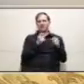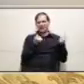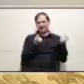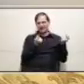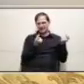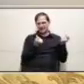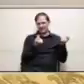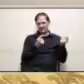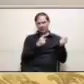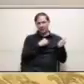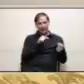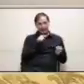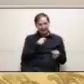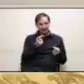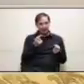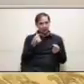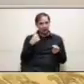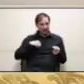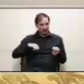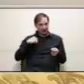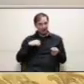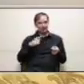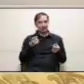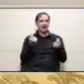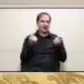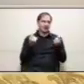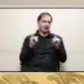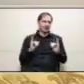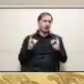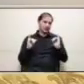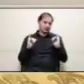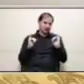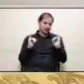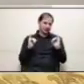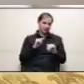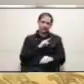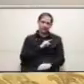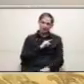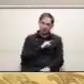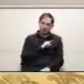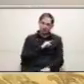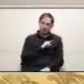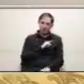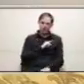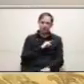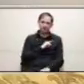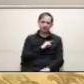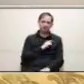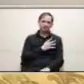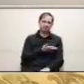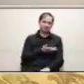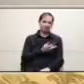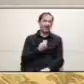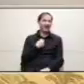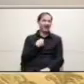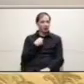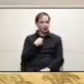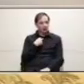this municipality is one of the municipalities that are in financial crisis, Chair. Hence that. Unfortunately, Chair, as